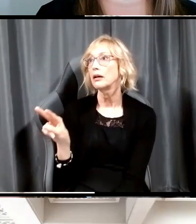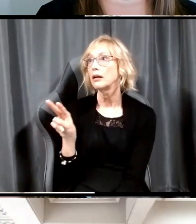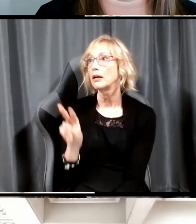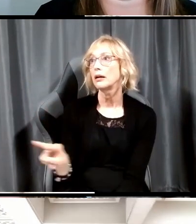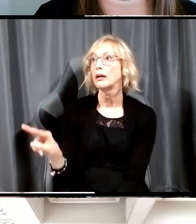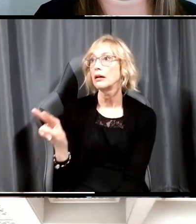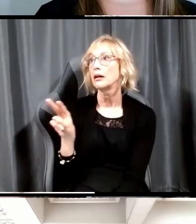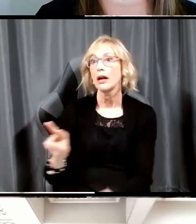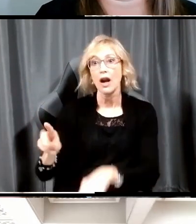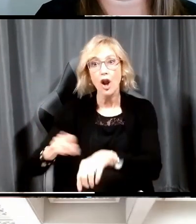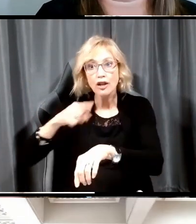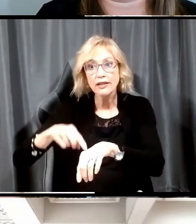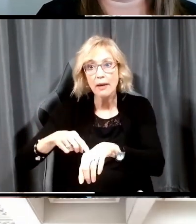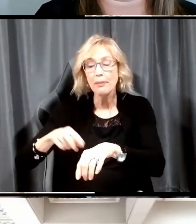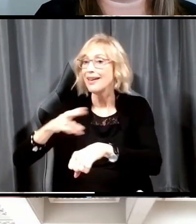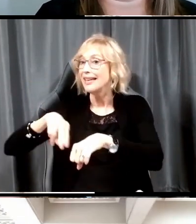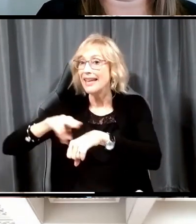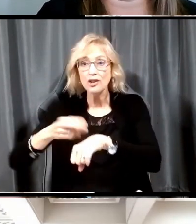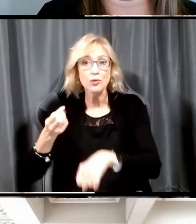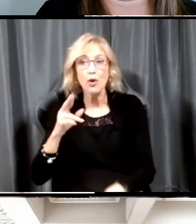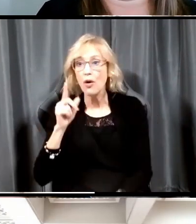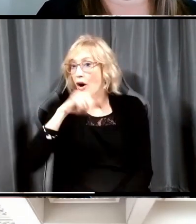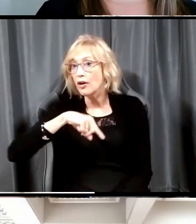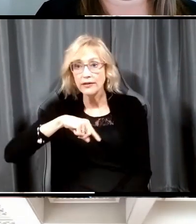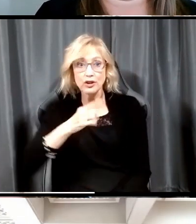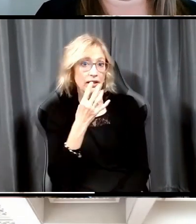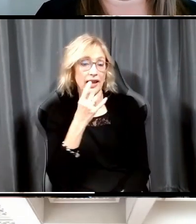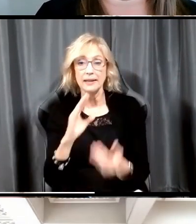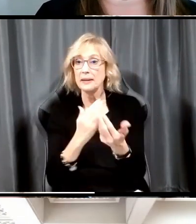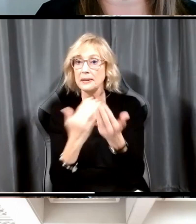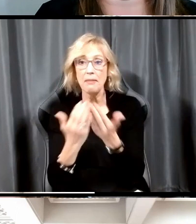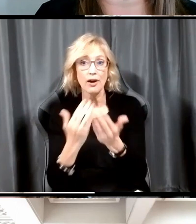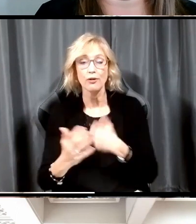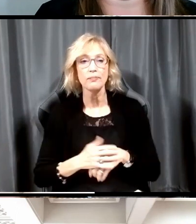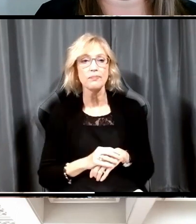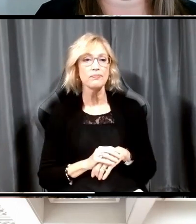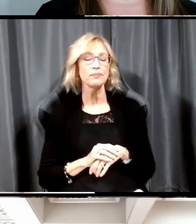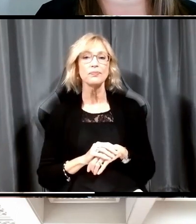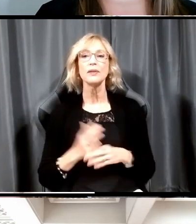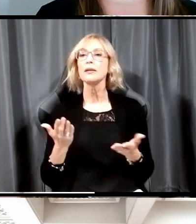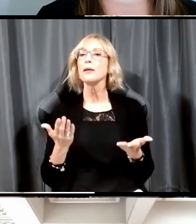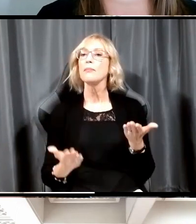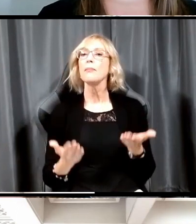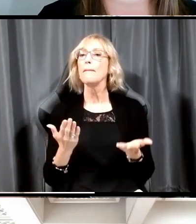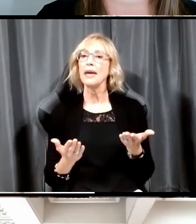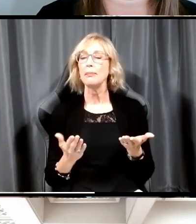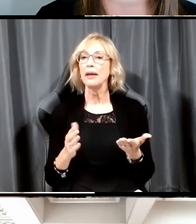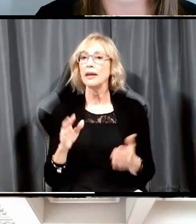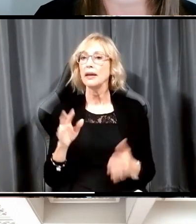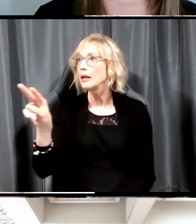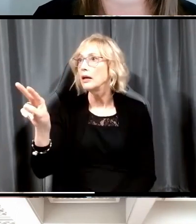primary sources of light, whether natural light or artificial light. They may be difficult to redirect